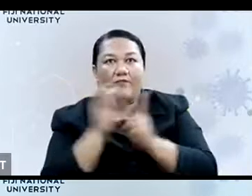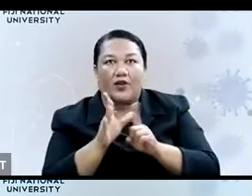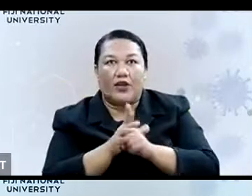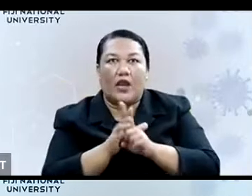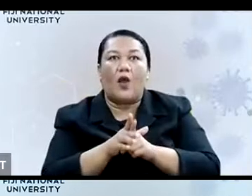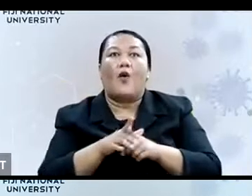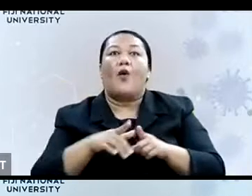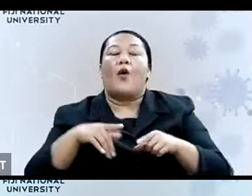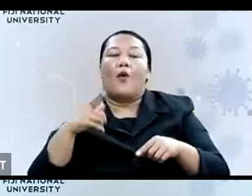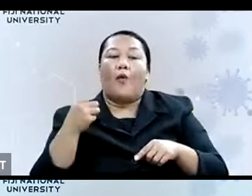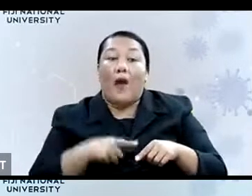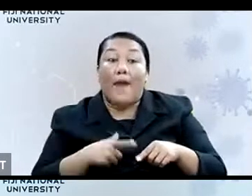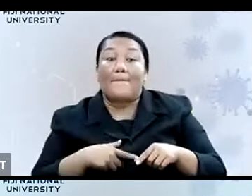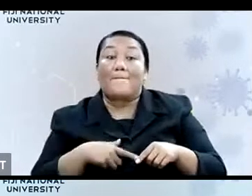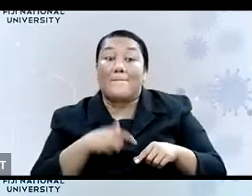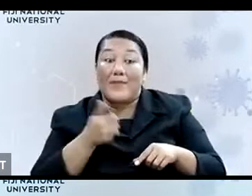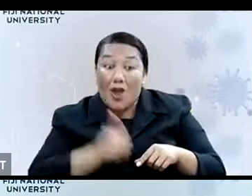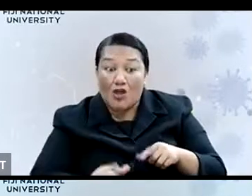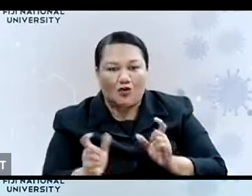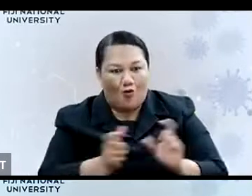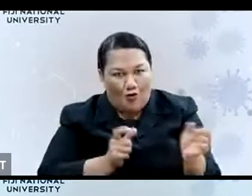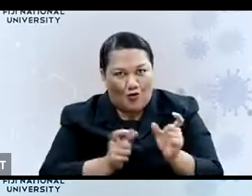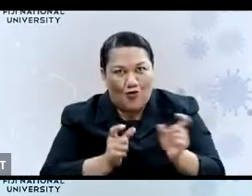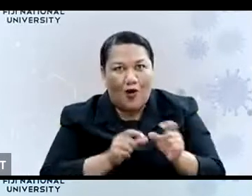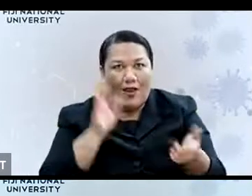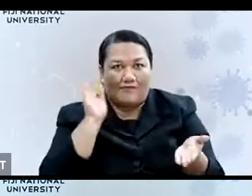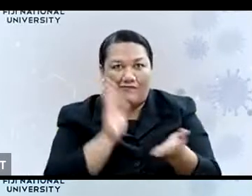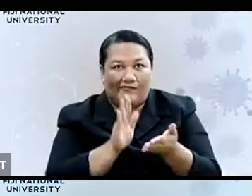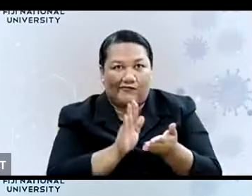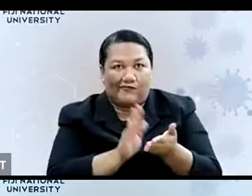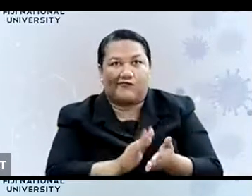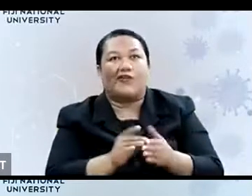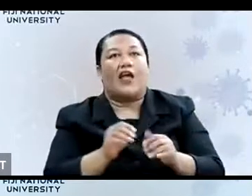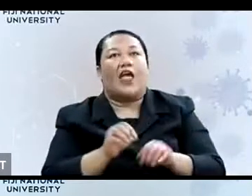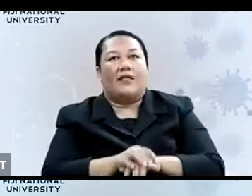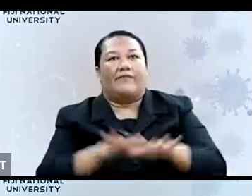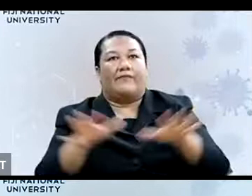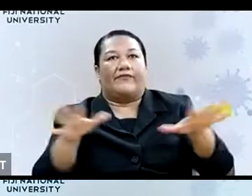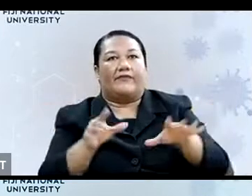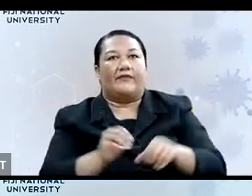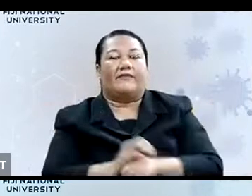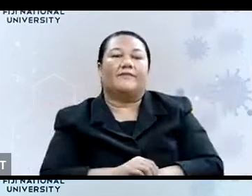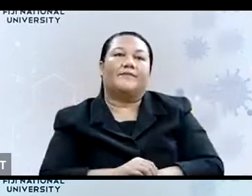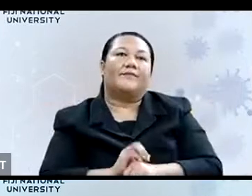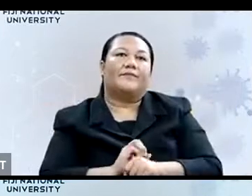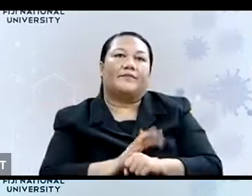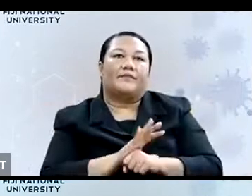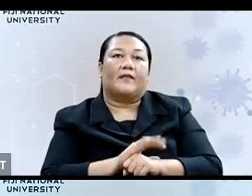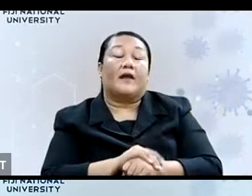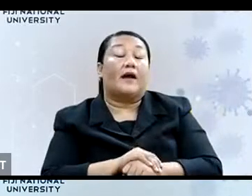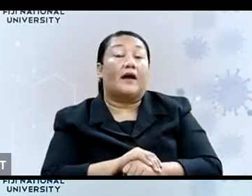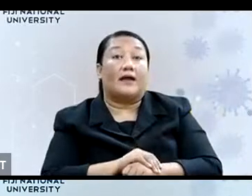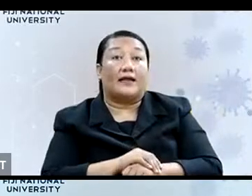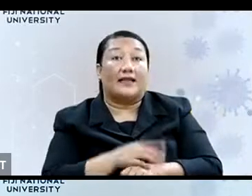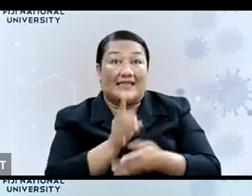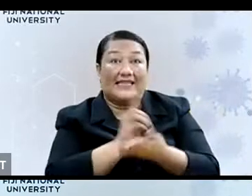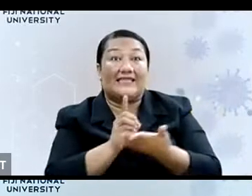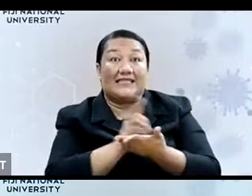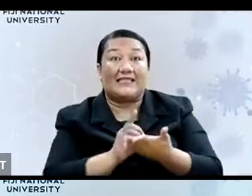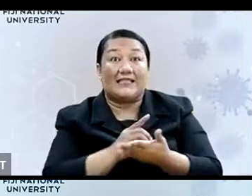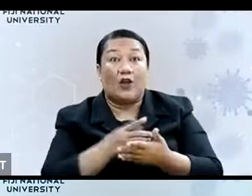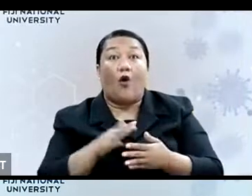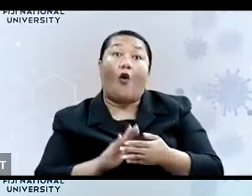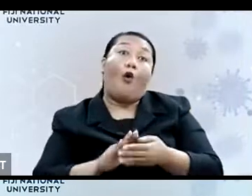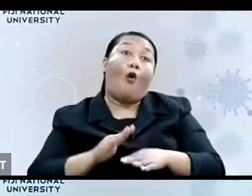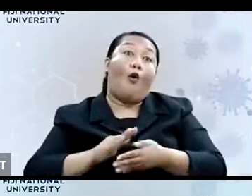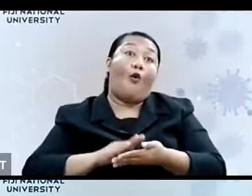And this is what we will be relying on for this outbreak as well. So now over 40% of Fiji's